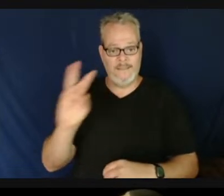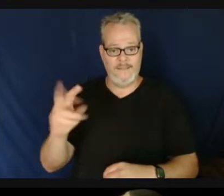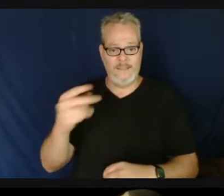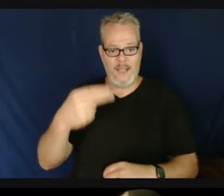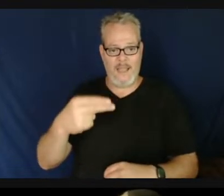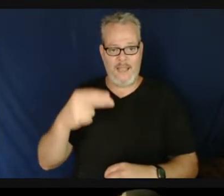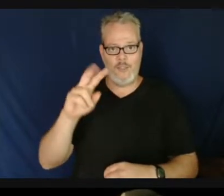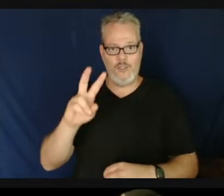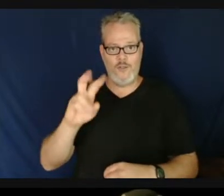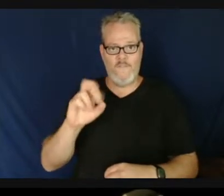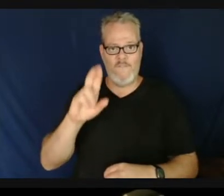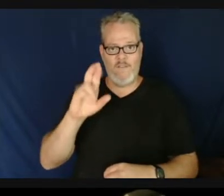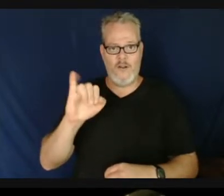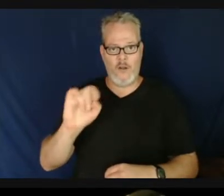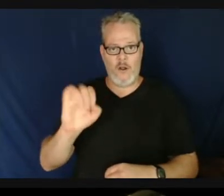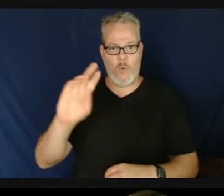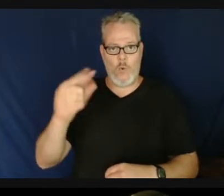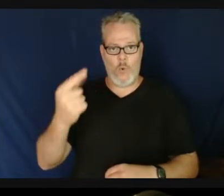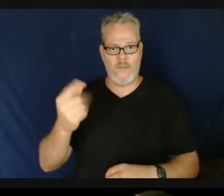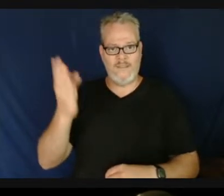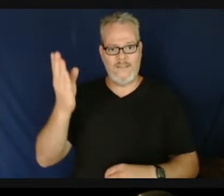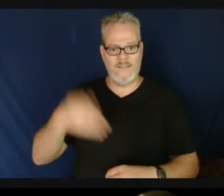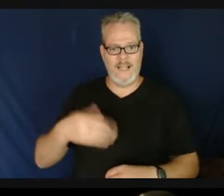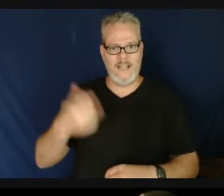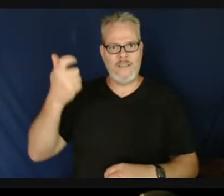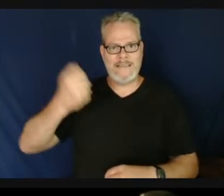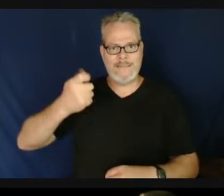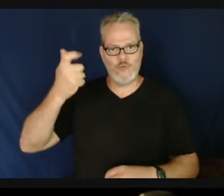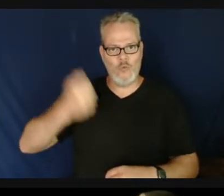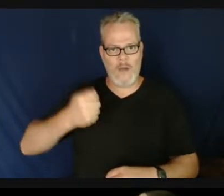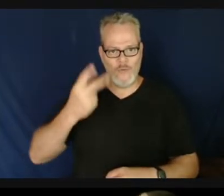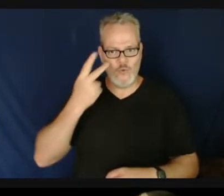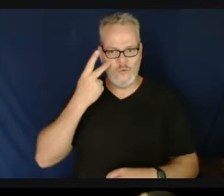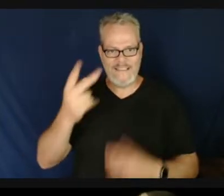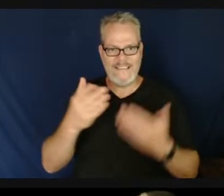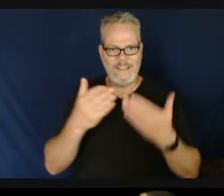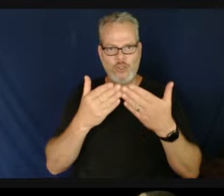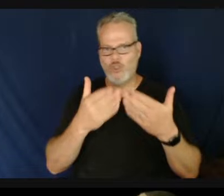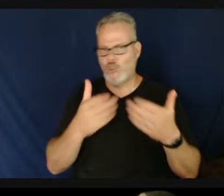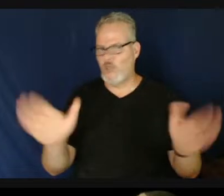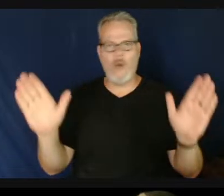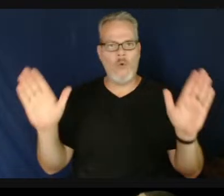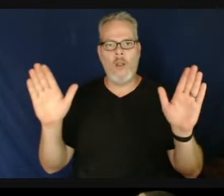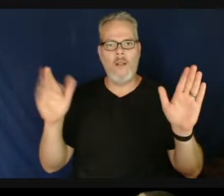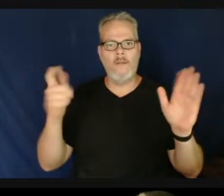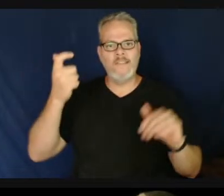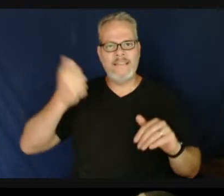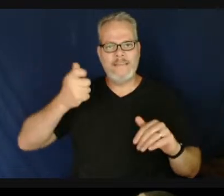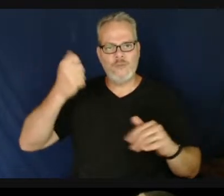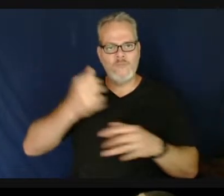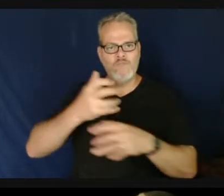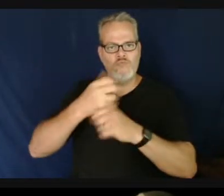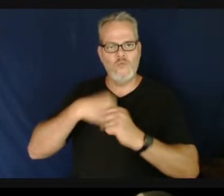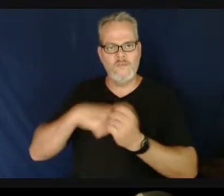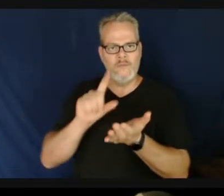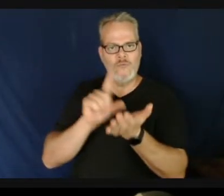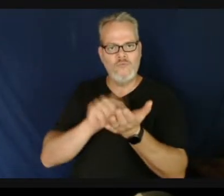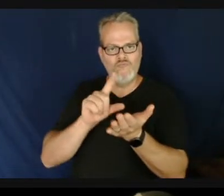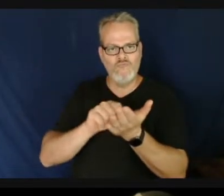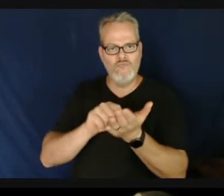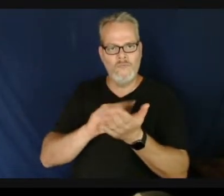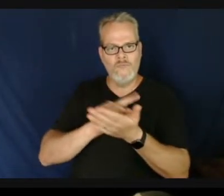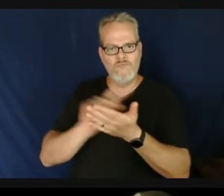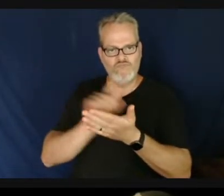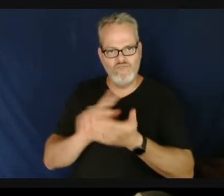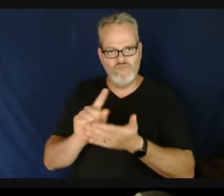hveri.org/subscribe. And you can see right there, you can hit the general HVERI subscriber list to get our newsletters. And then we have a